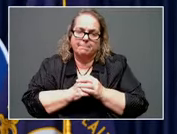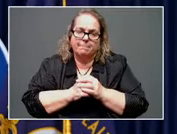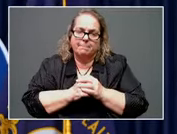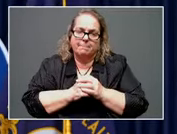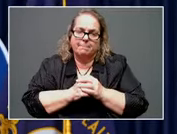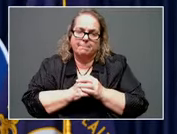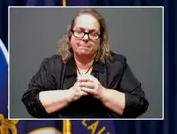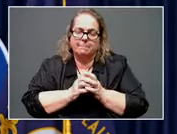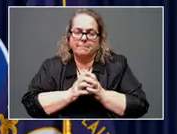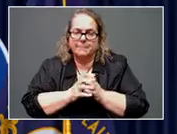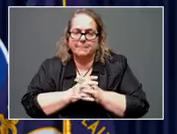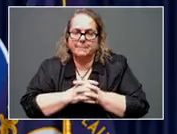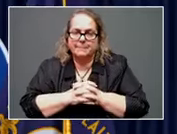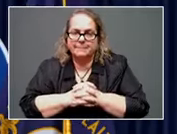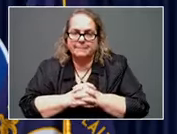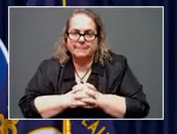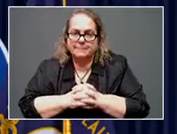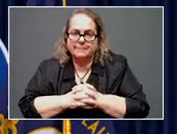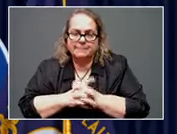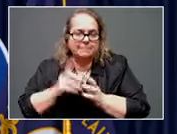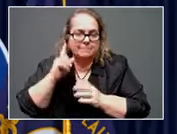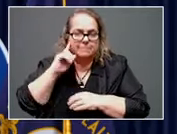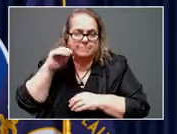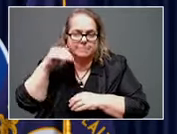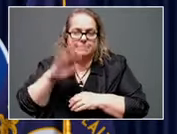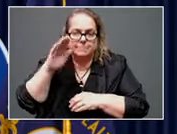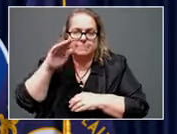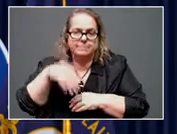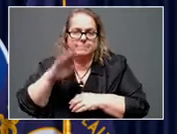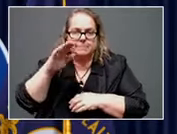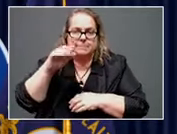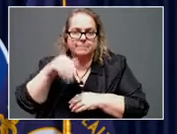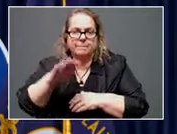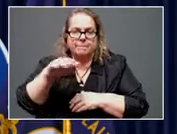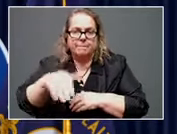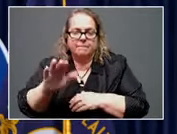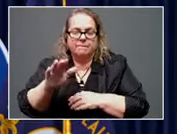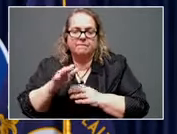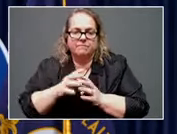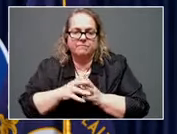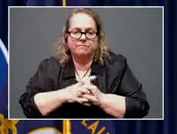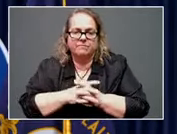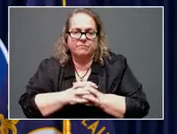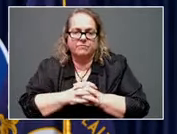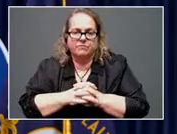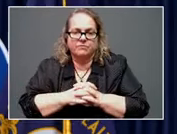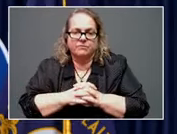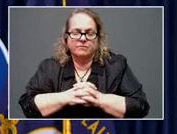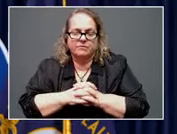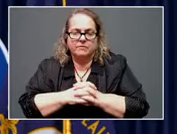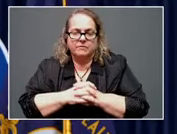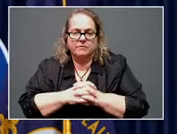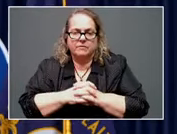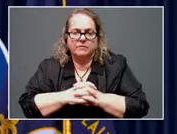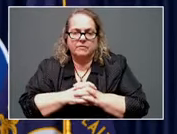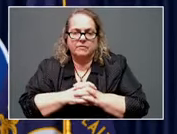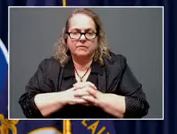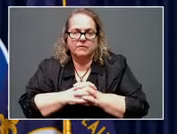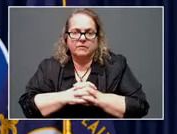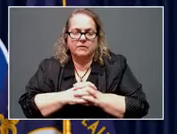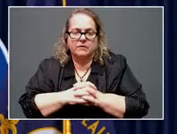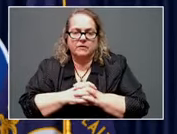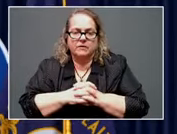BA2 stealth variant, as new studies show it's more transmissible than the original Omicron, but may